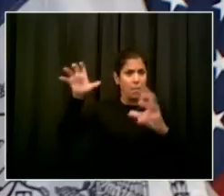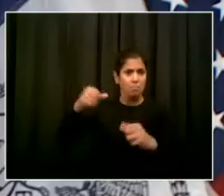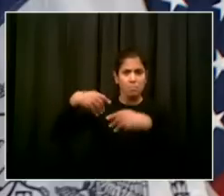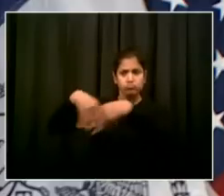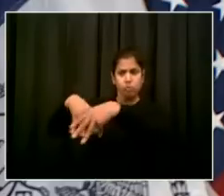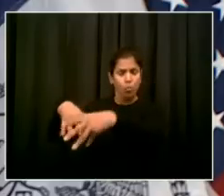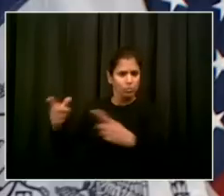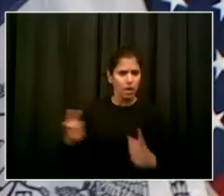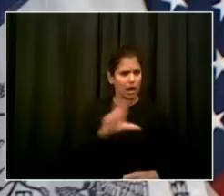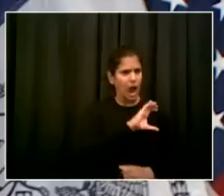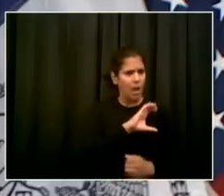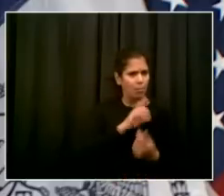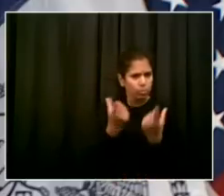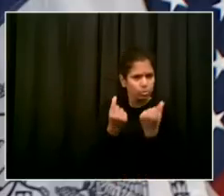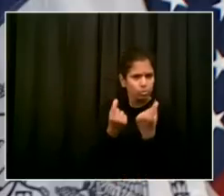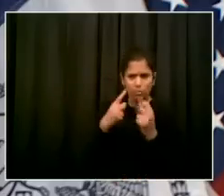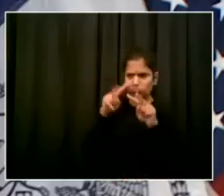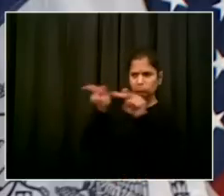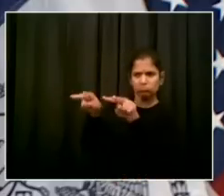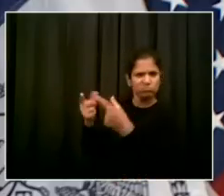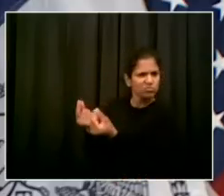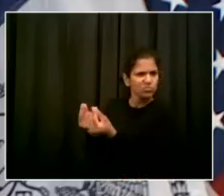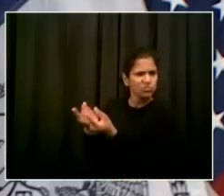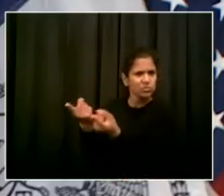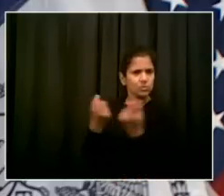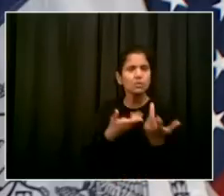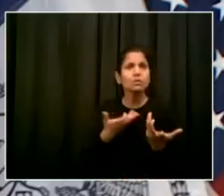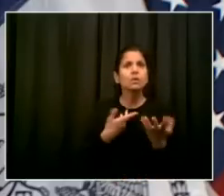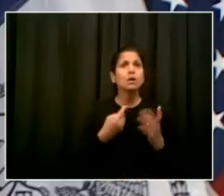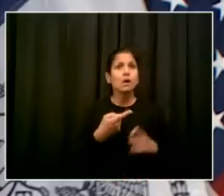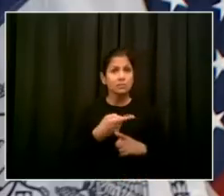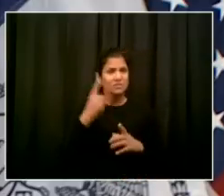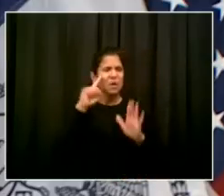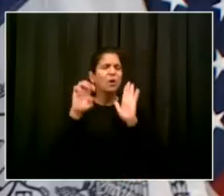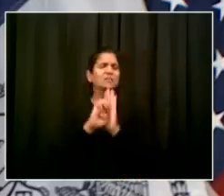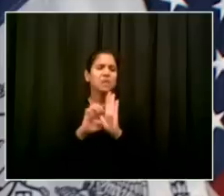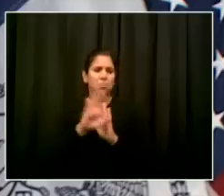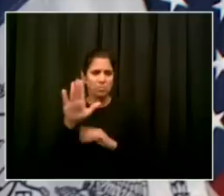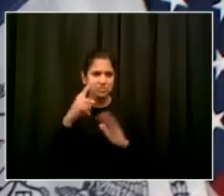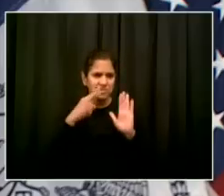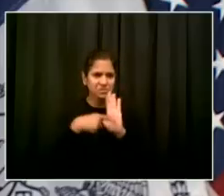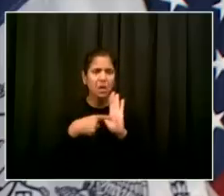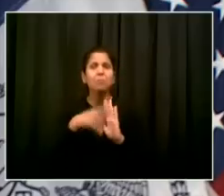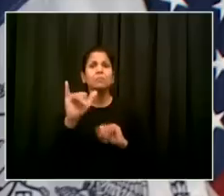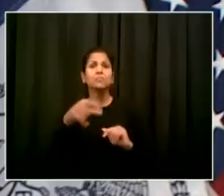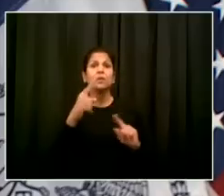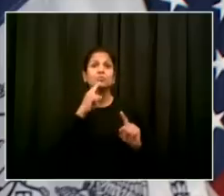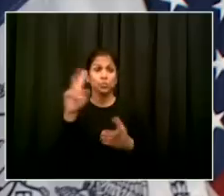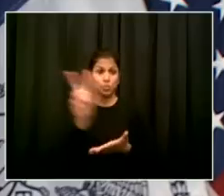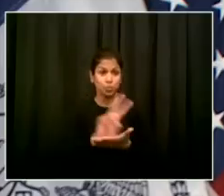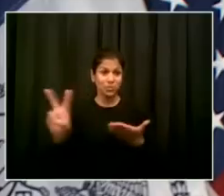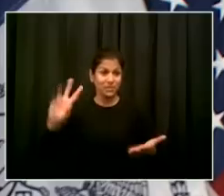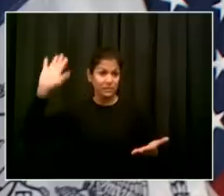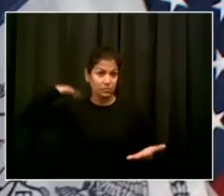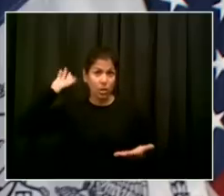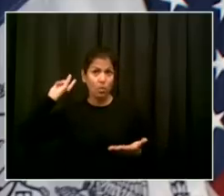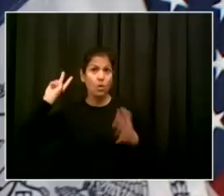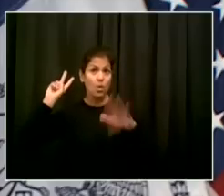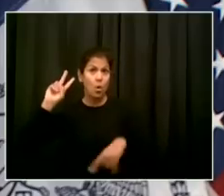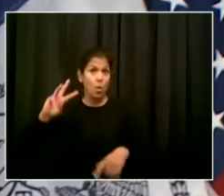presence, police in riot gear on bikes, a lot of arrests. But the last 2 nights